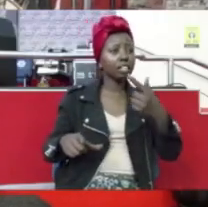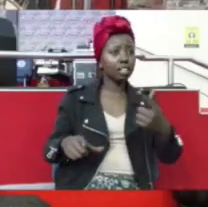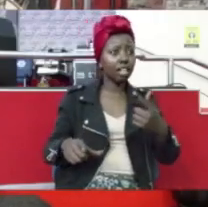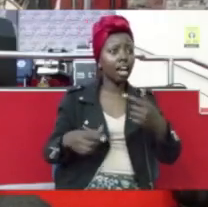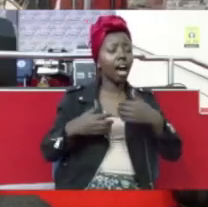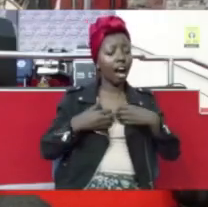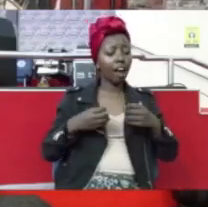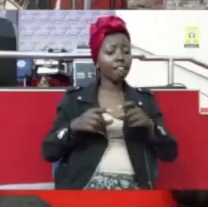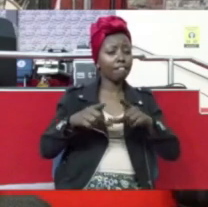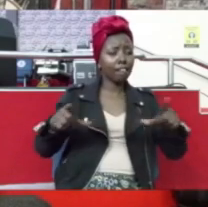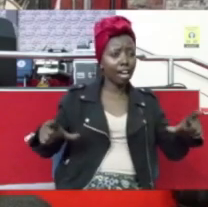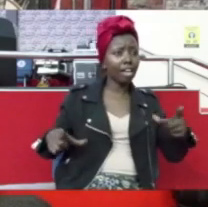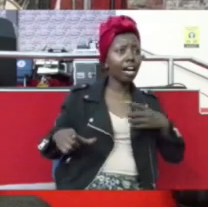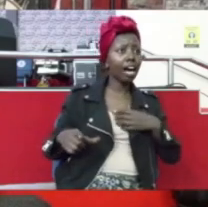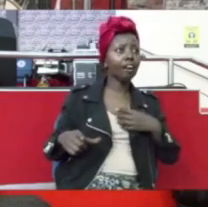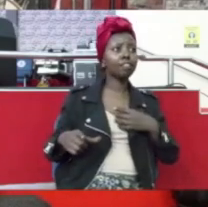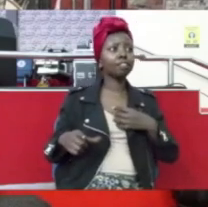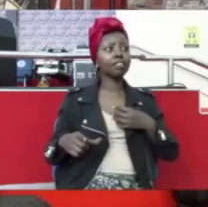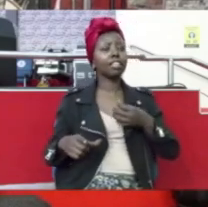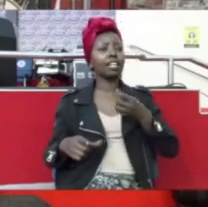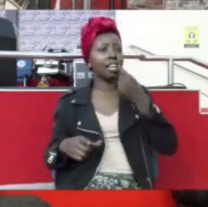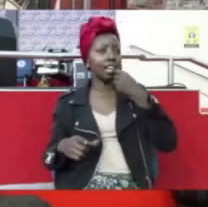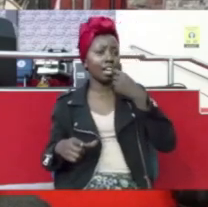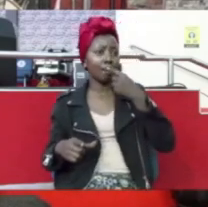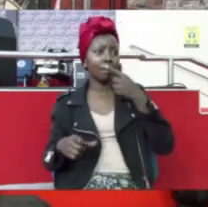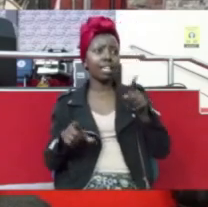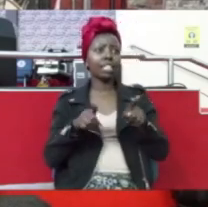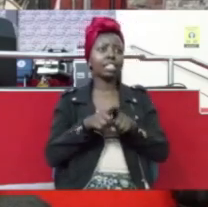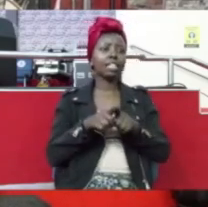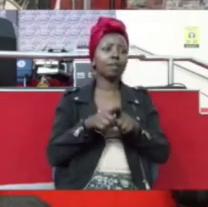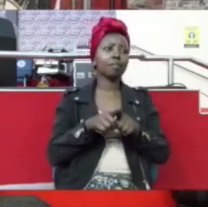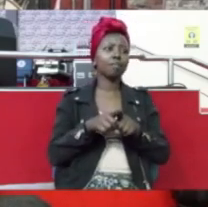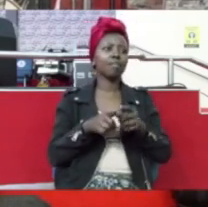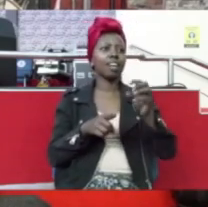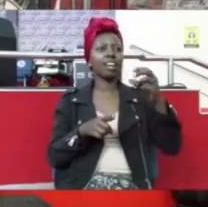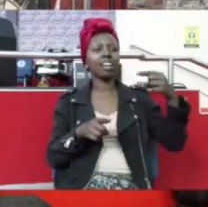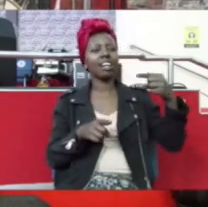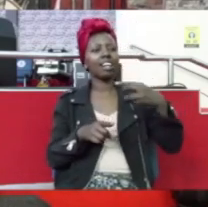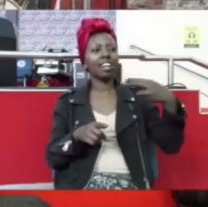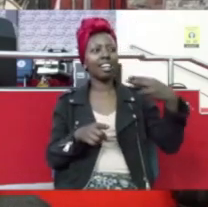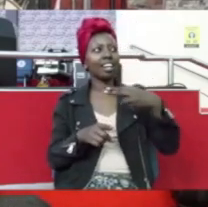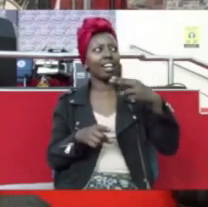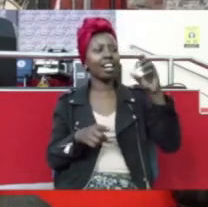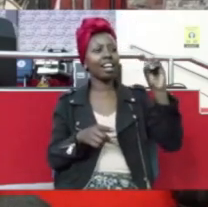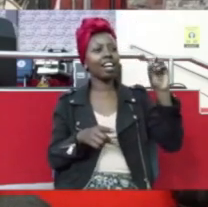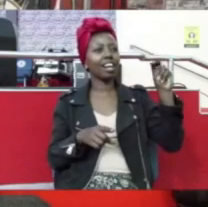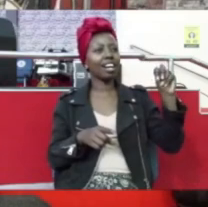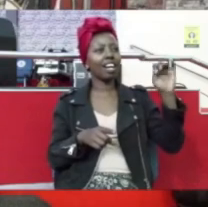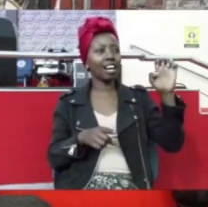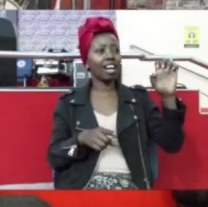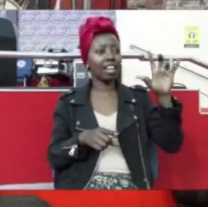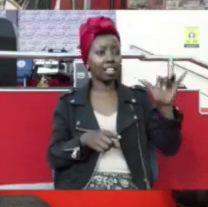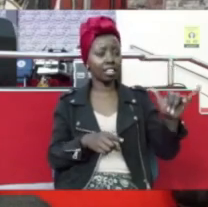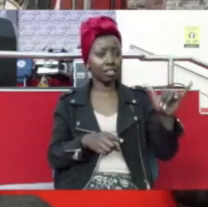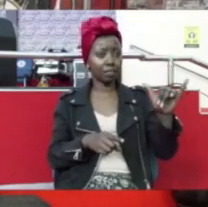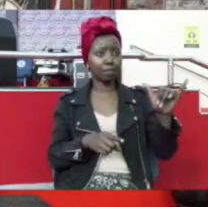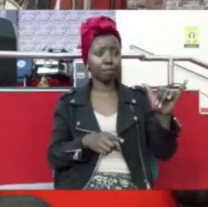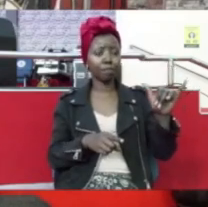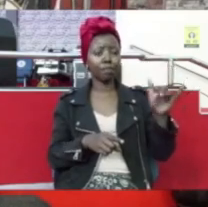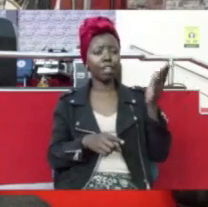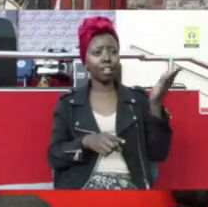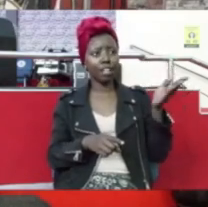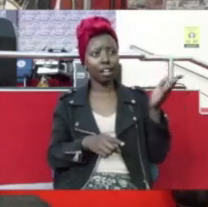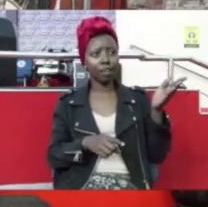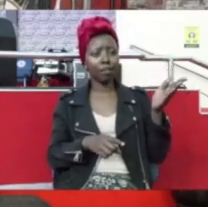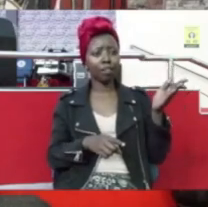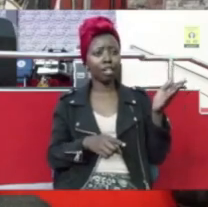is flowing with milk and honey. It's a land that has fertility. In other words, even the time when Moses has sent the spies, they have